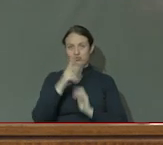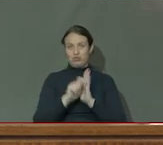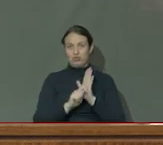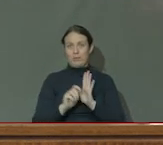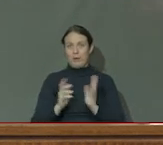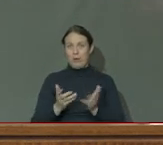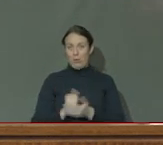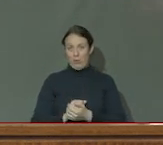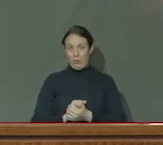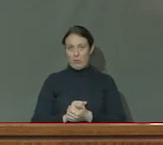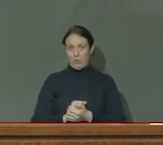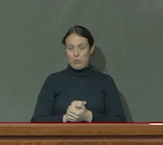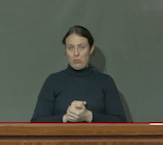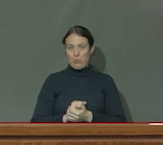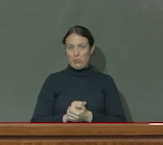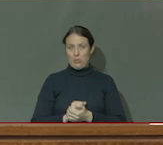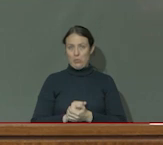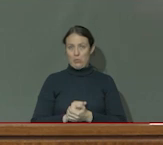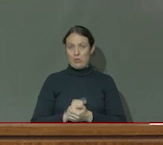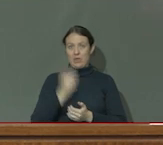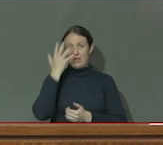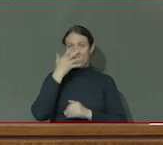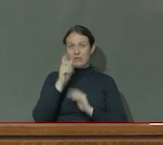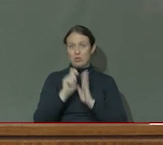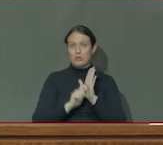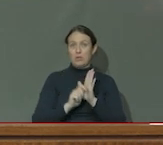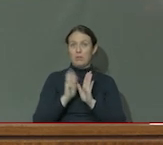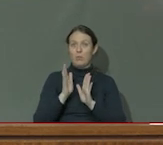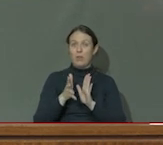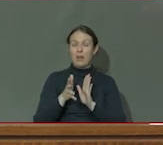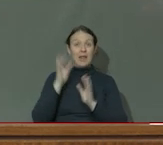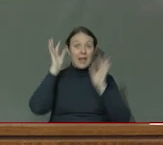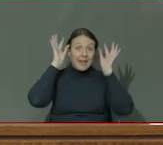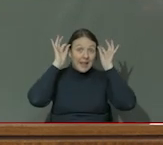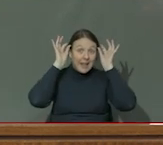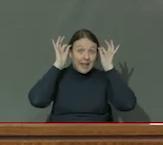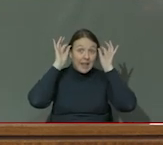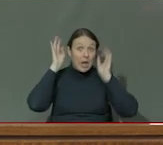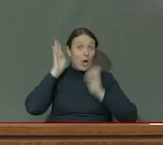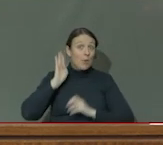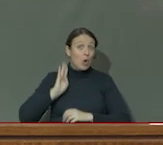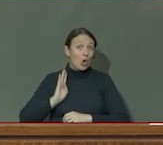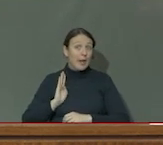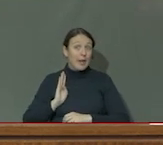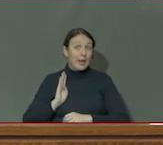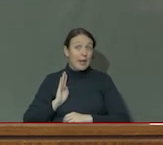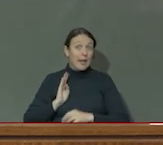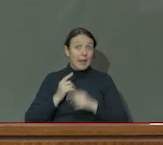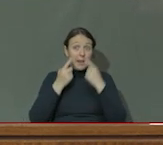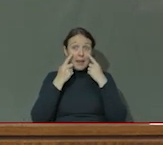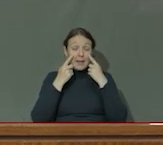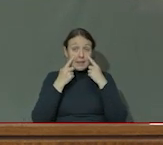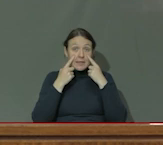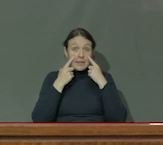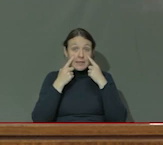The child will have, then in the phenotype, what hair? Blonde hair with what